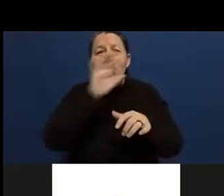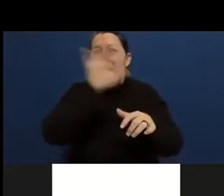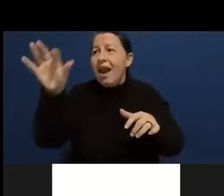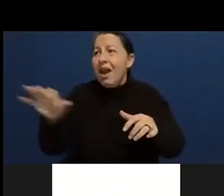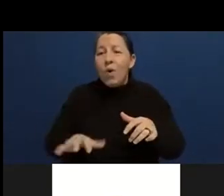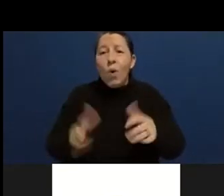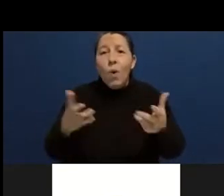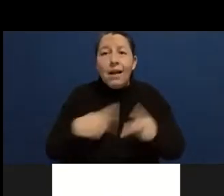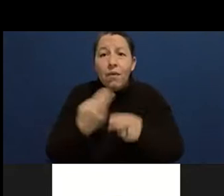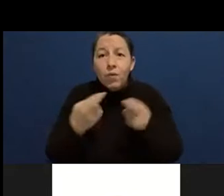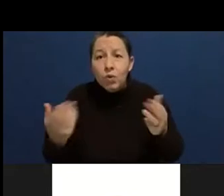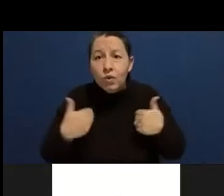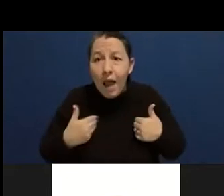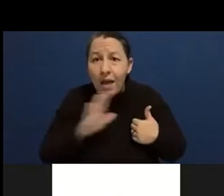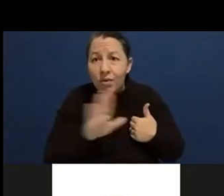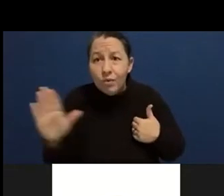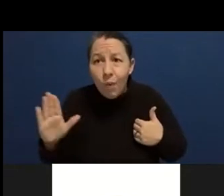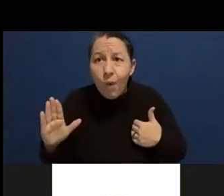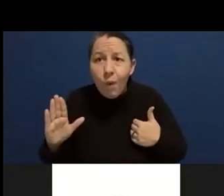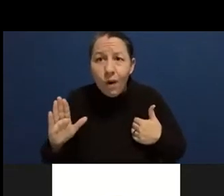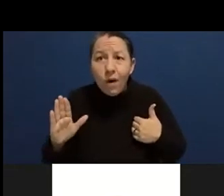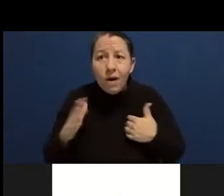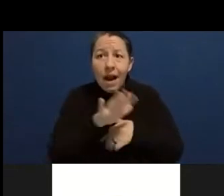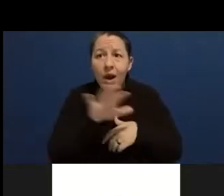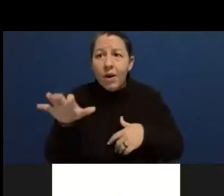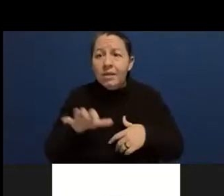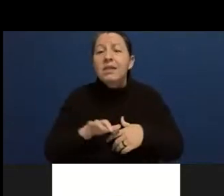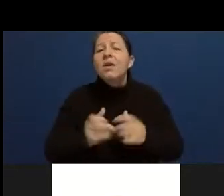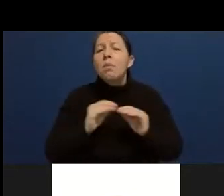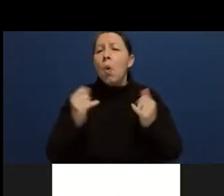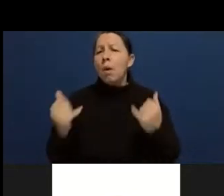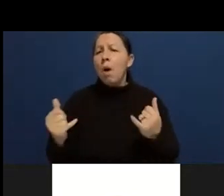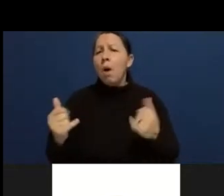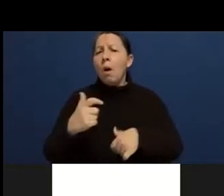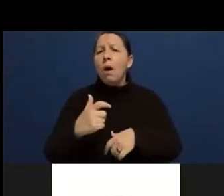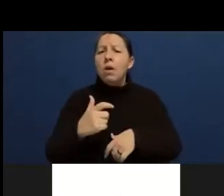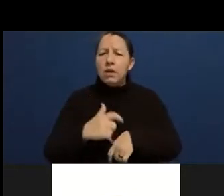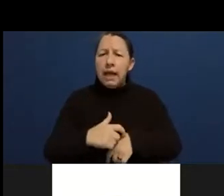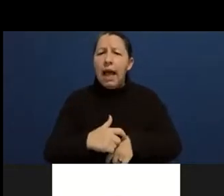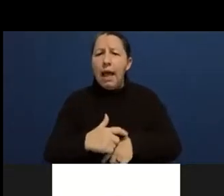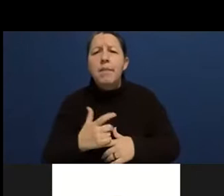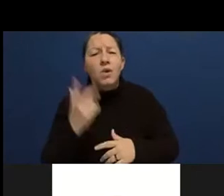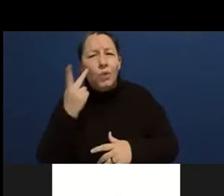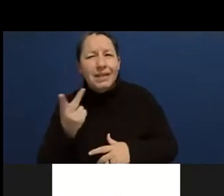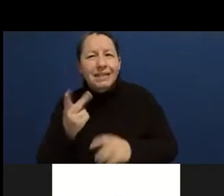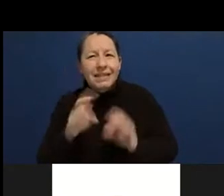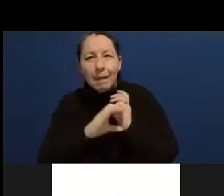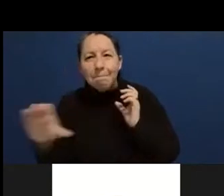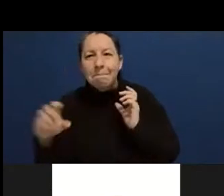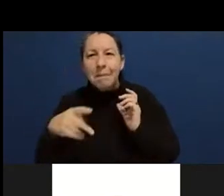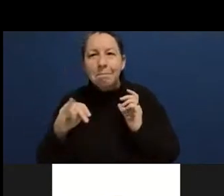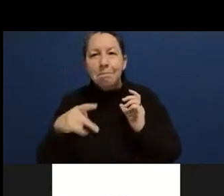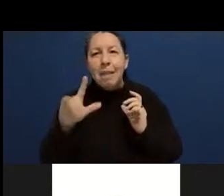resource. And more modern times, we saw it impacted through the pipeline all the way